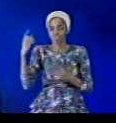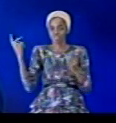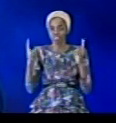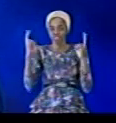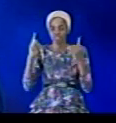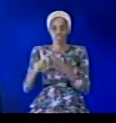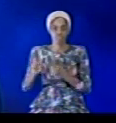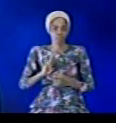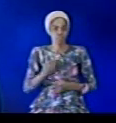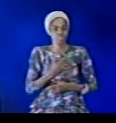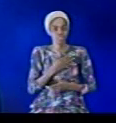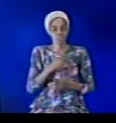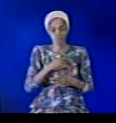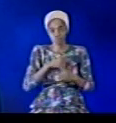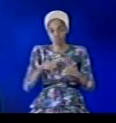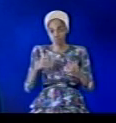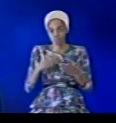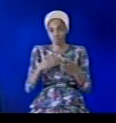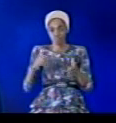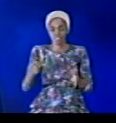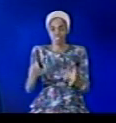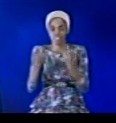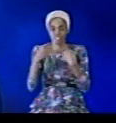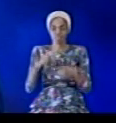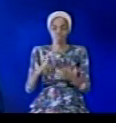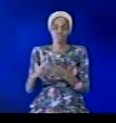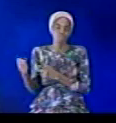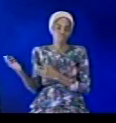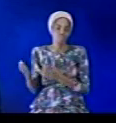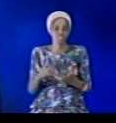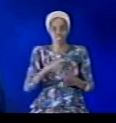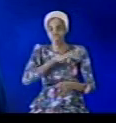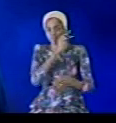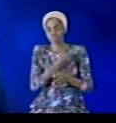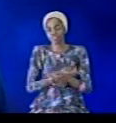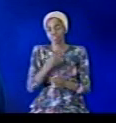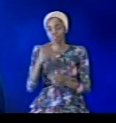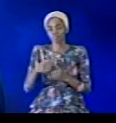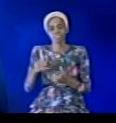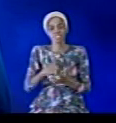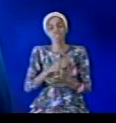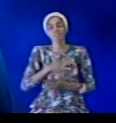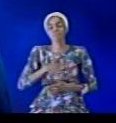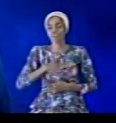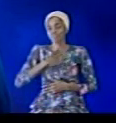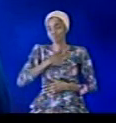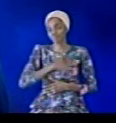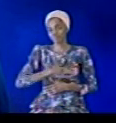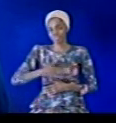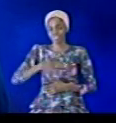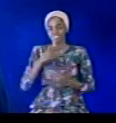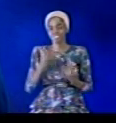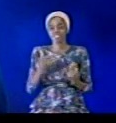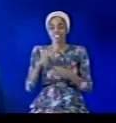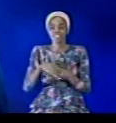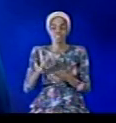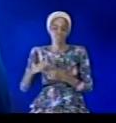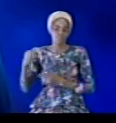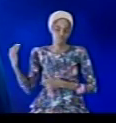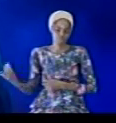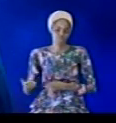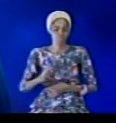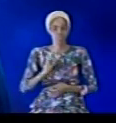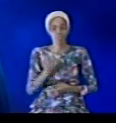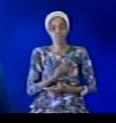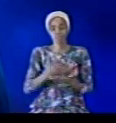before he comes to give us those wonderful words, it's my pleasure tonight to welcome our music minister,